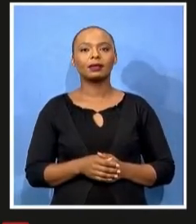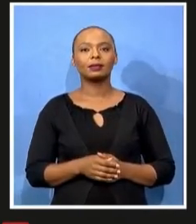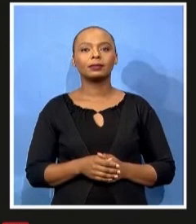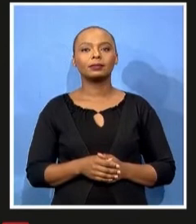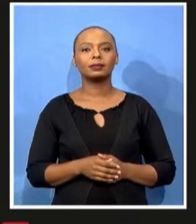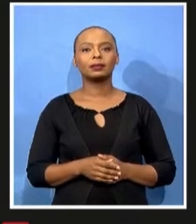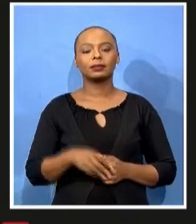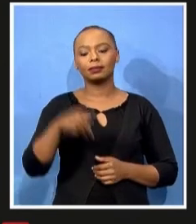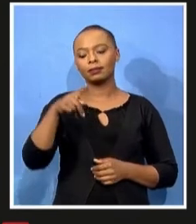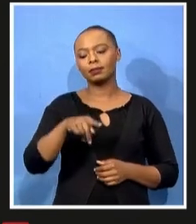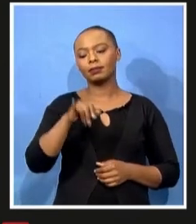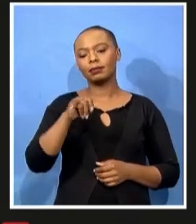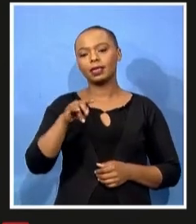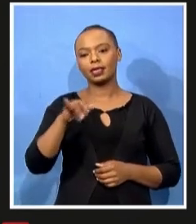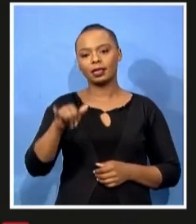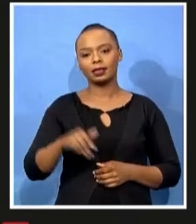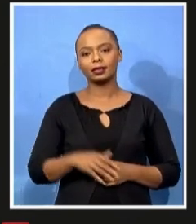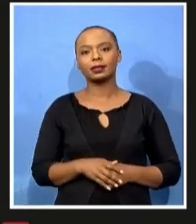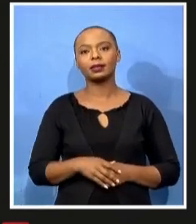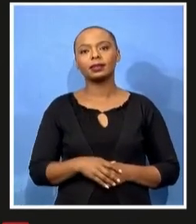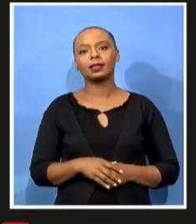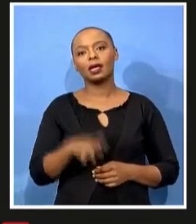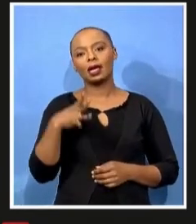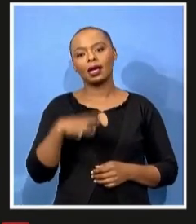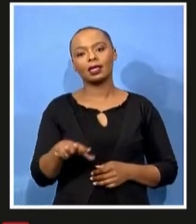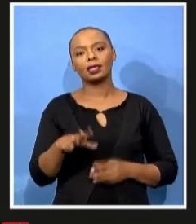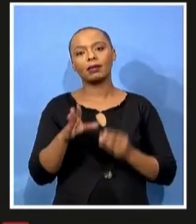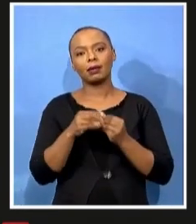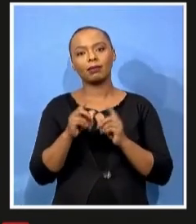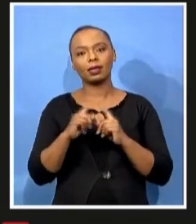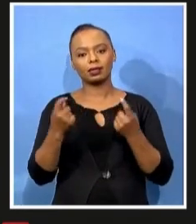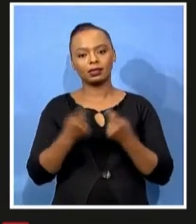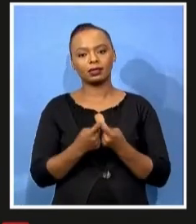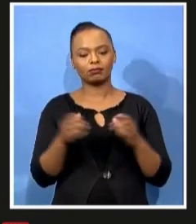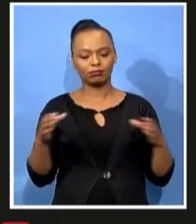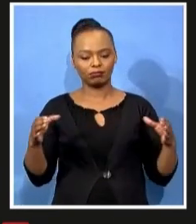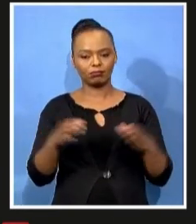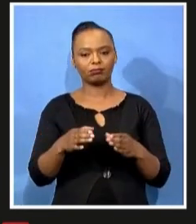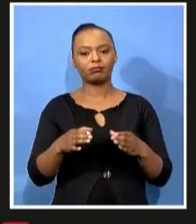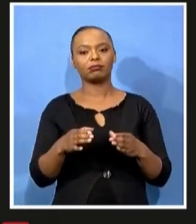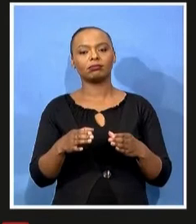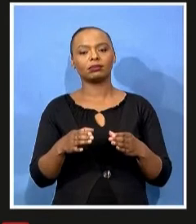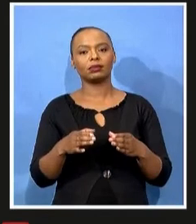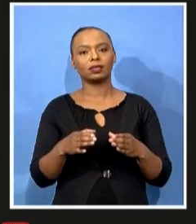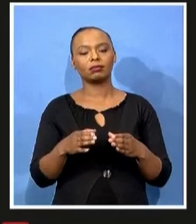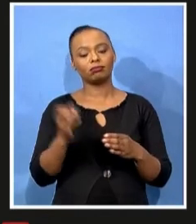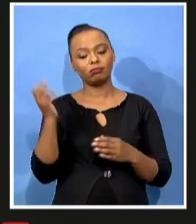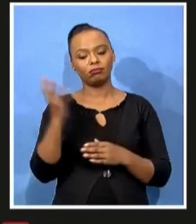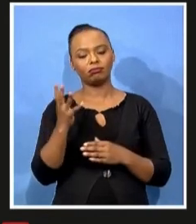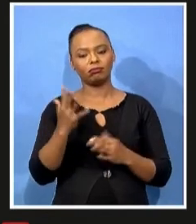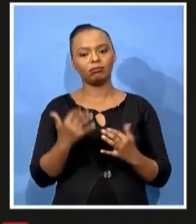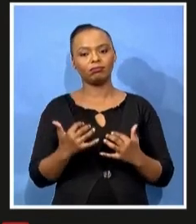of the team are with us in this discussion. Let me start also by